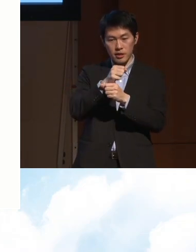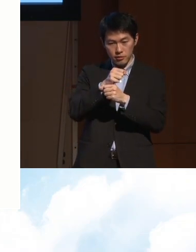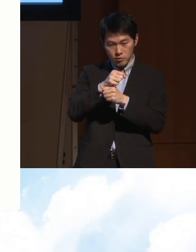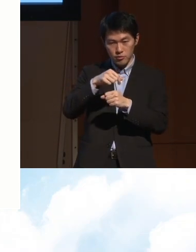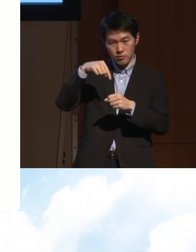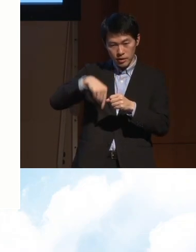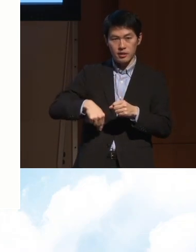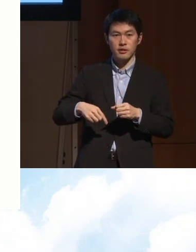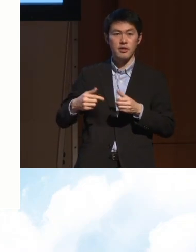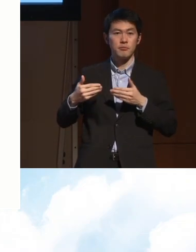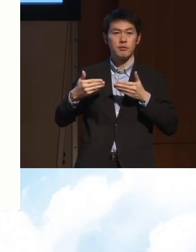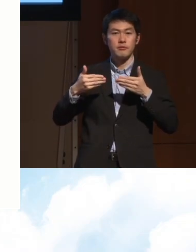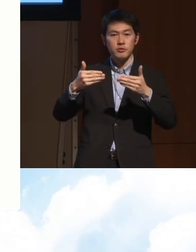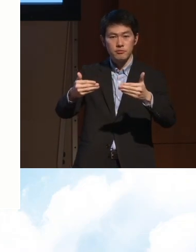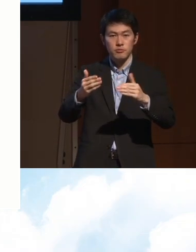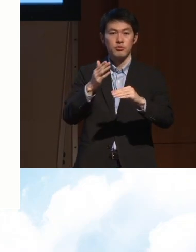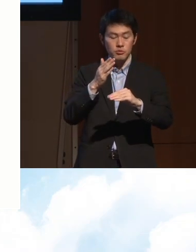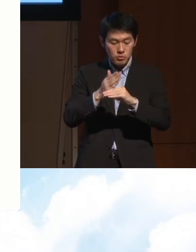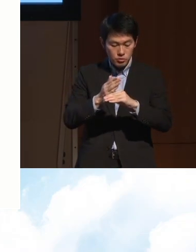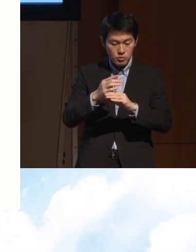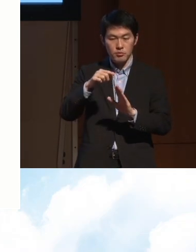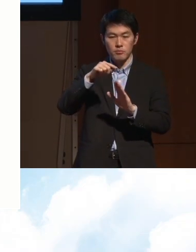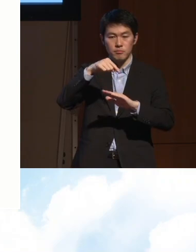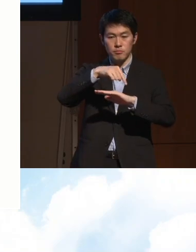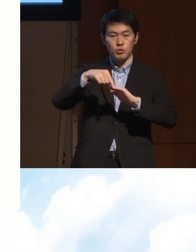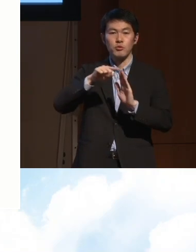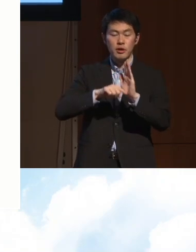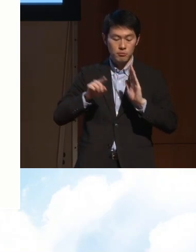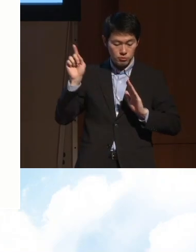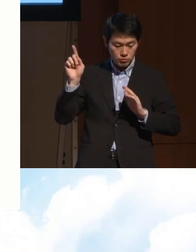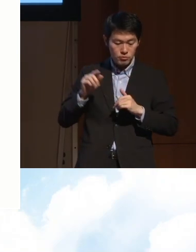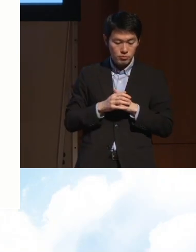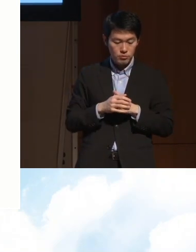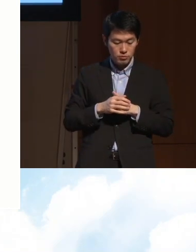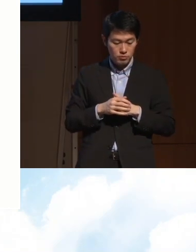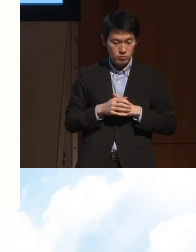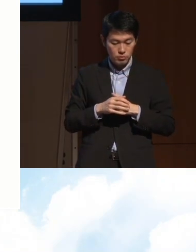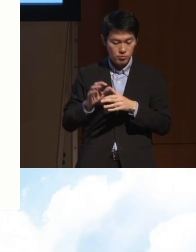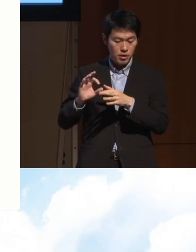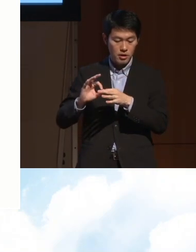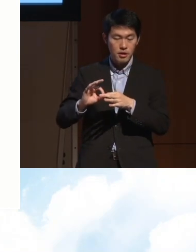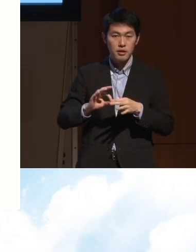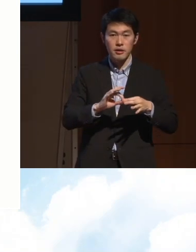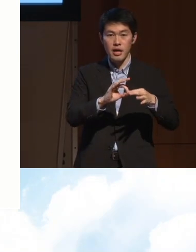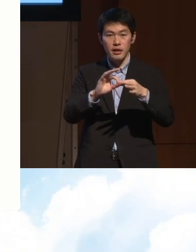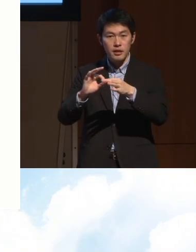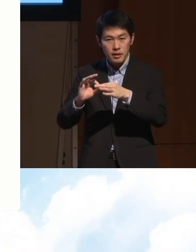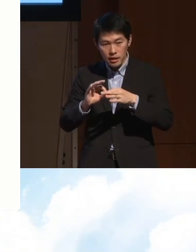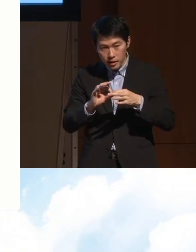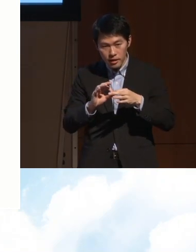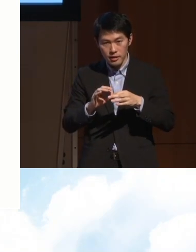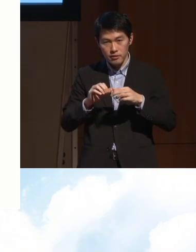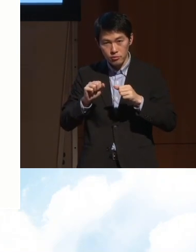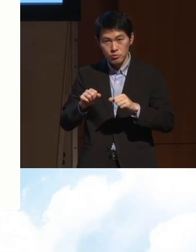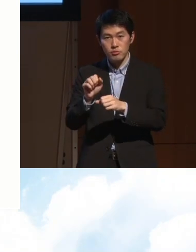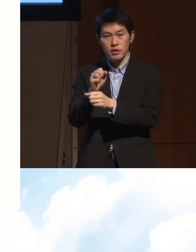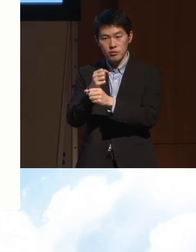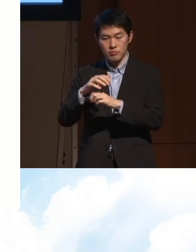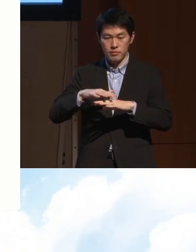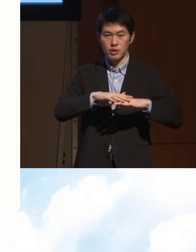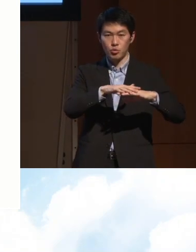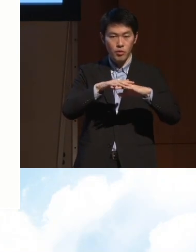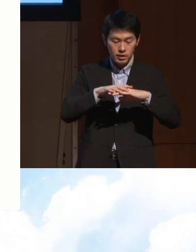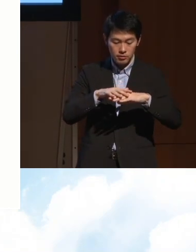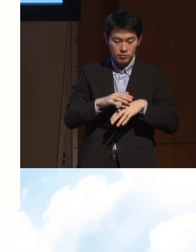collaborative study and networking with the Research Institute of Infectious Diseases that play